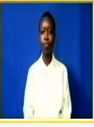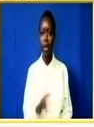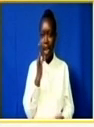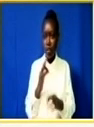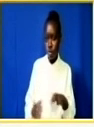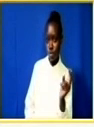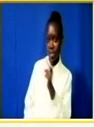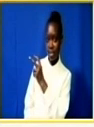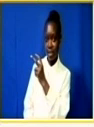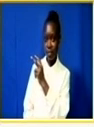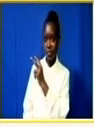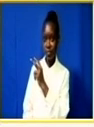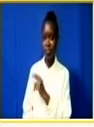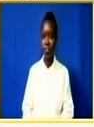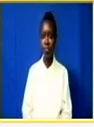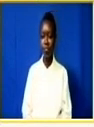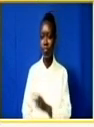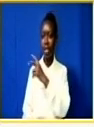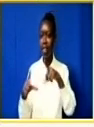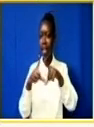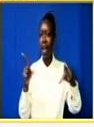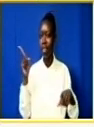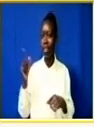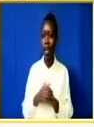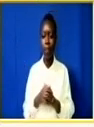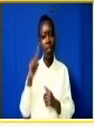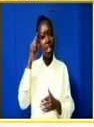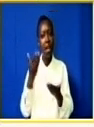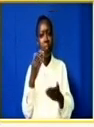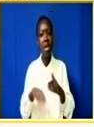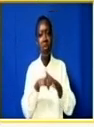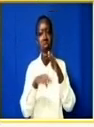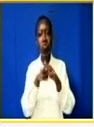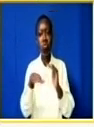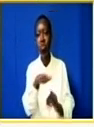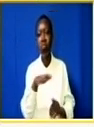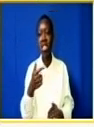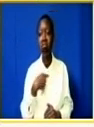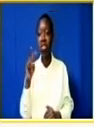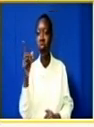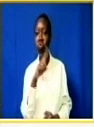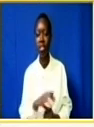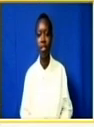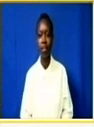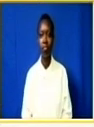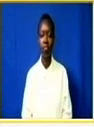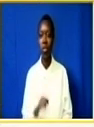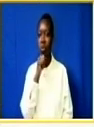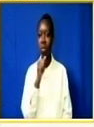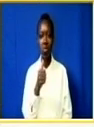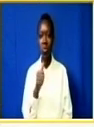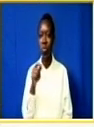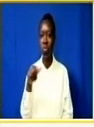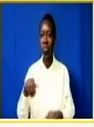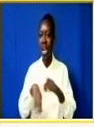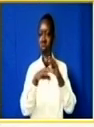that ground, there's a certain football field I passed through. Yeah, it's very bare. Let me not call it a football field.